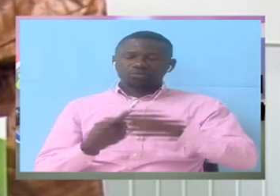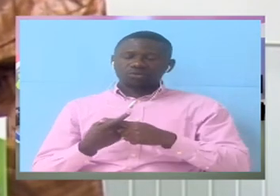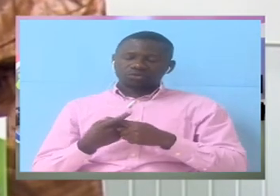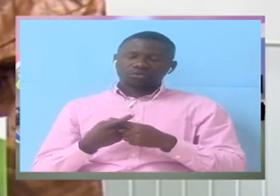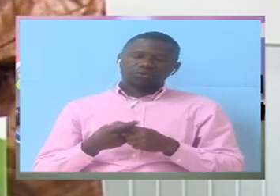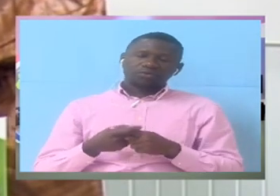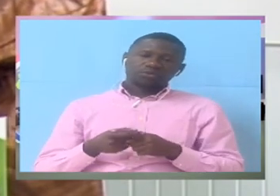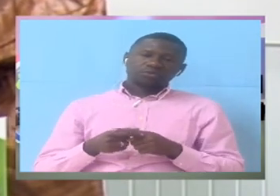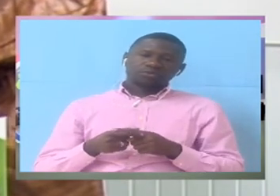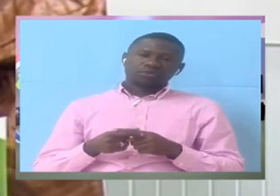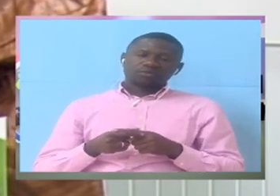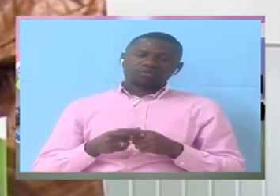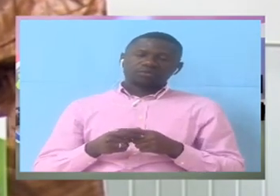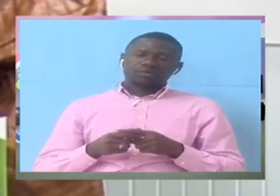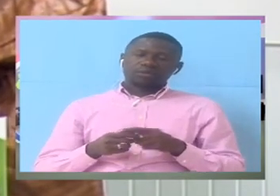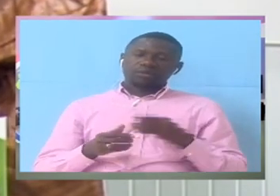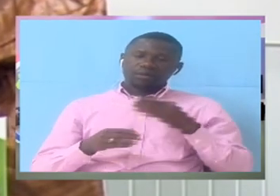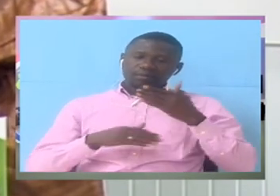ya matoni.